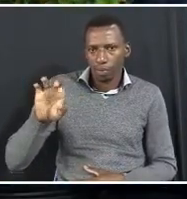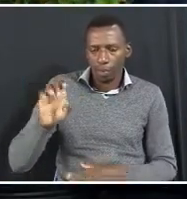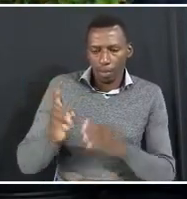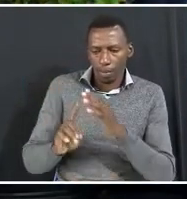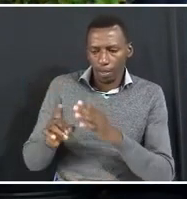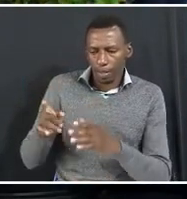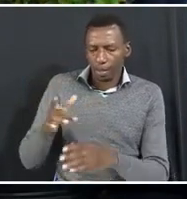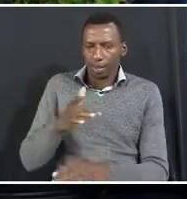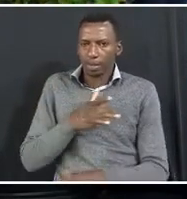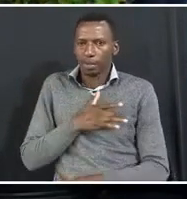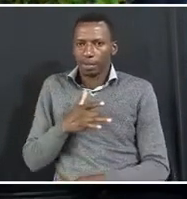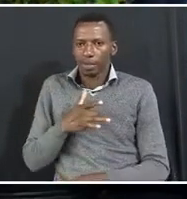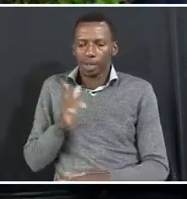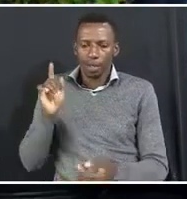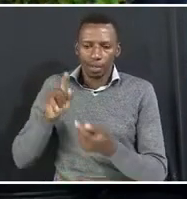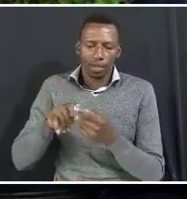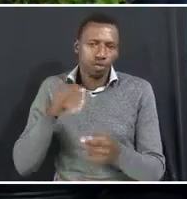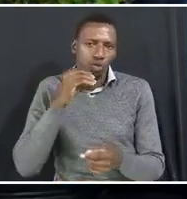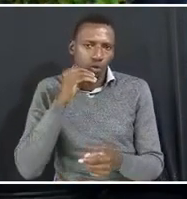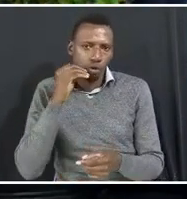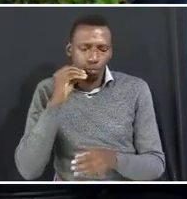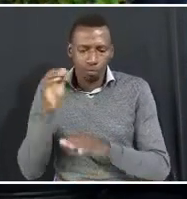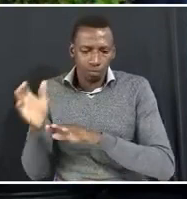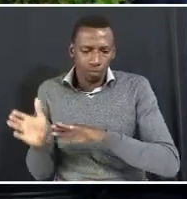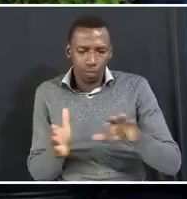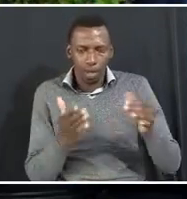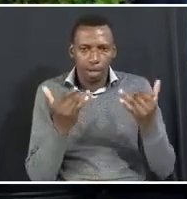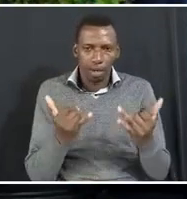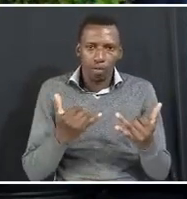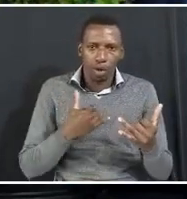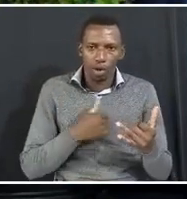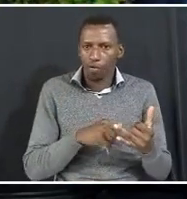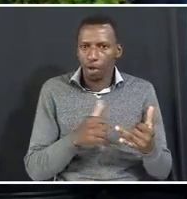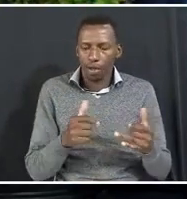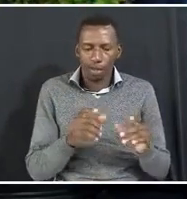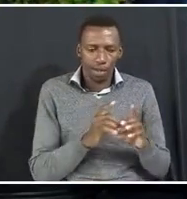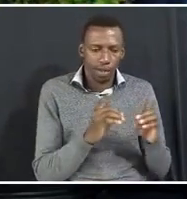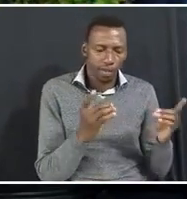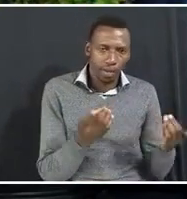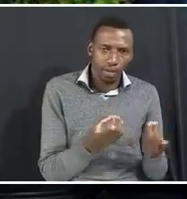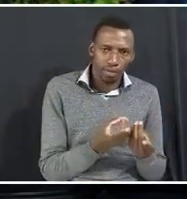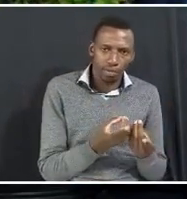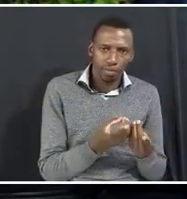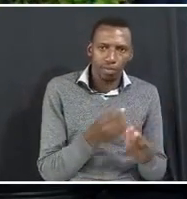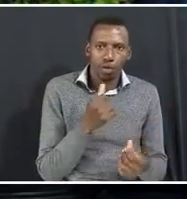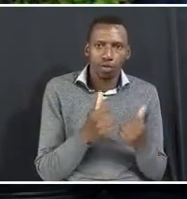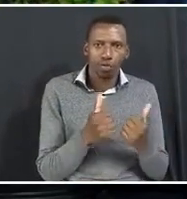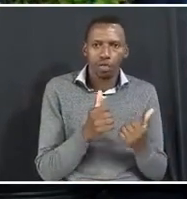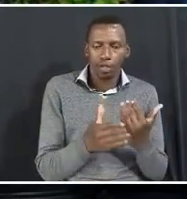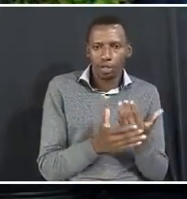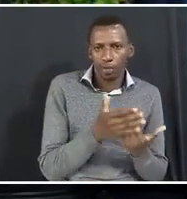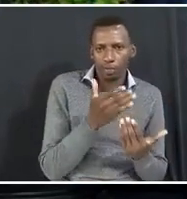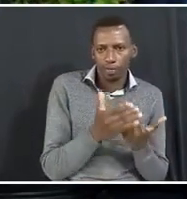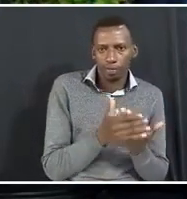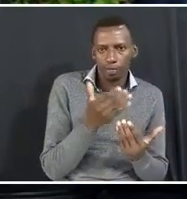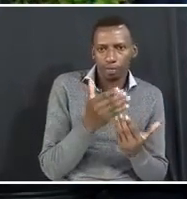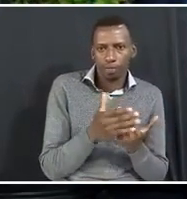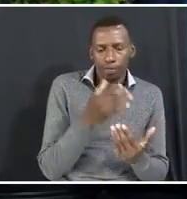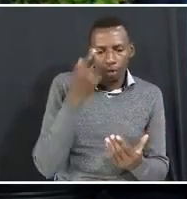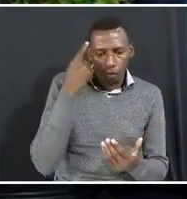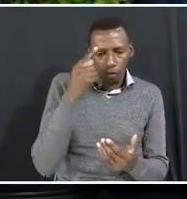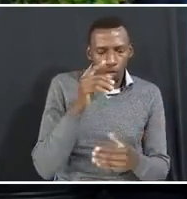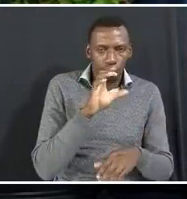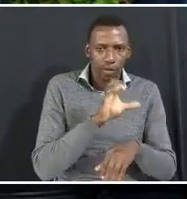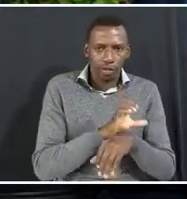we also have another department which essentially takes care of the